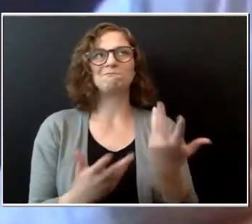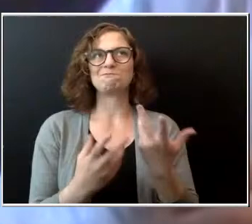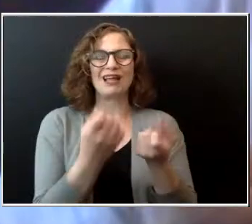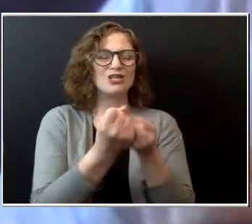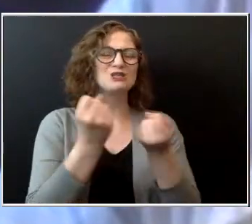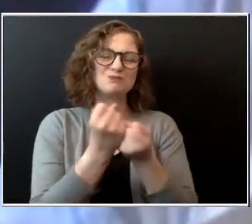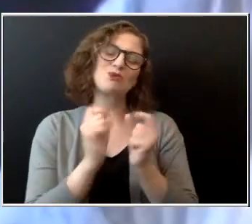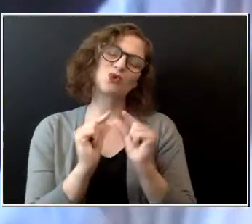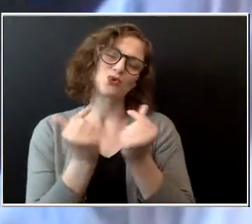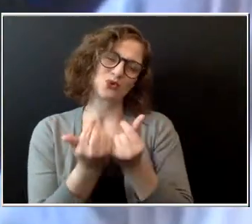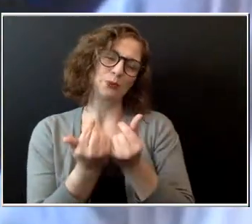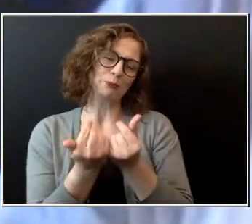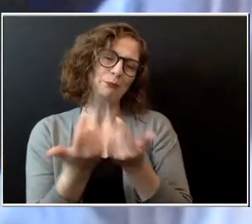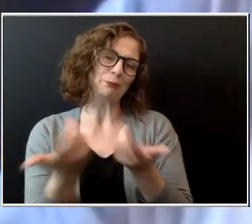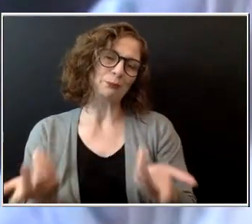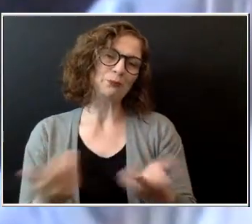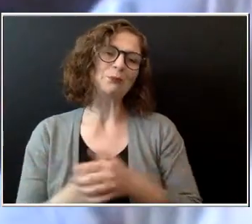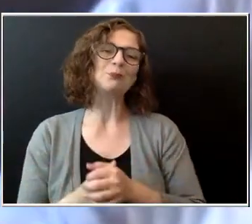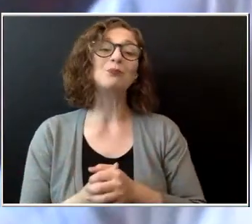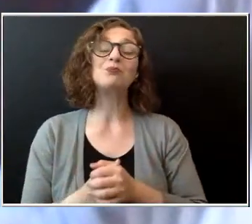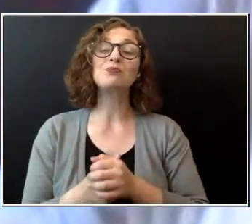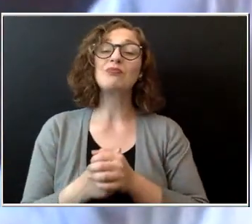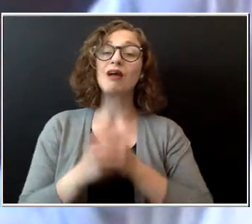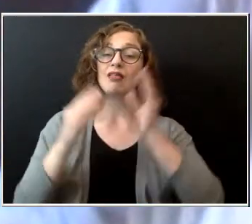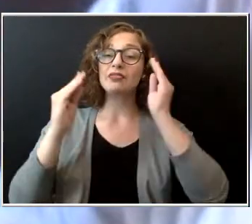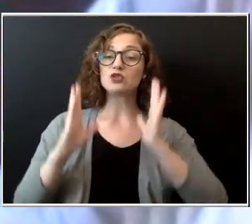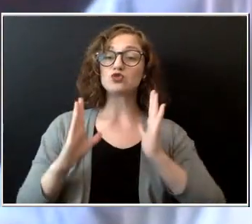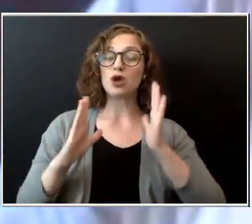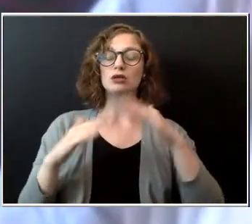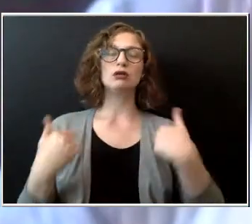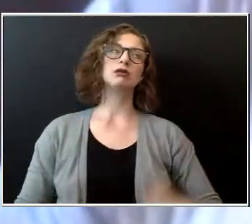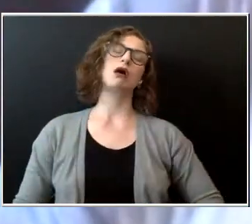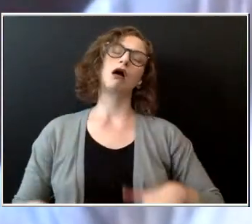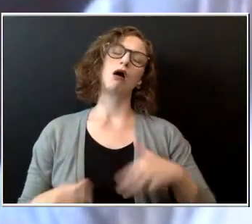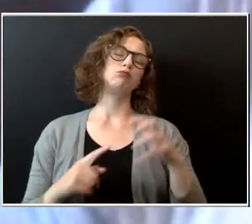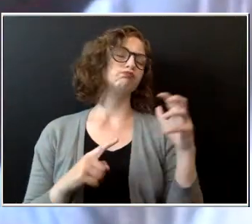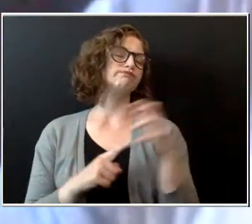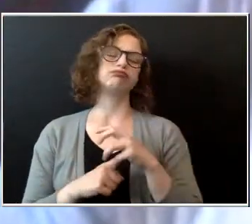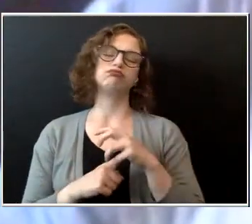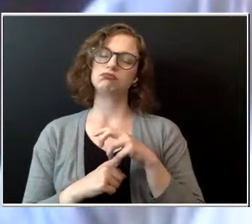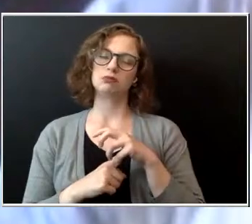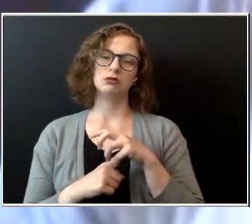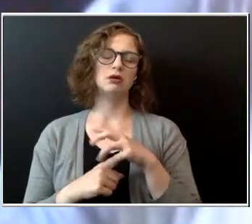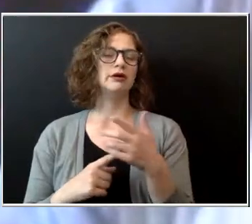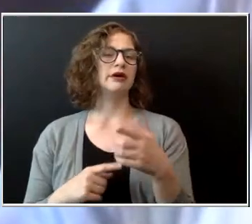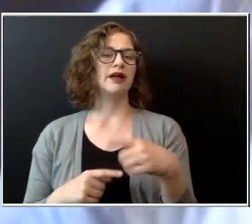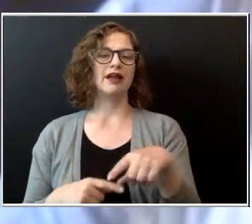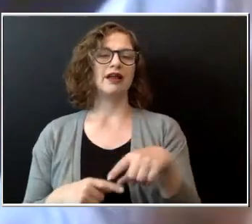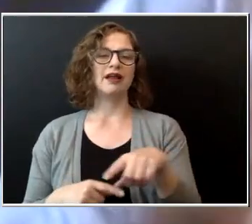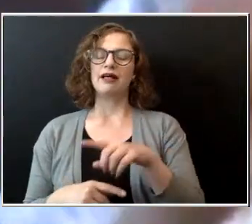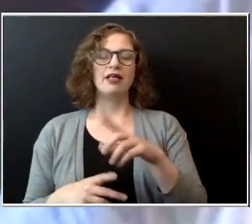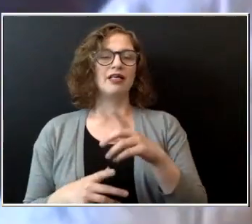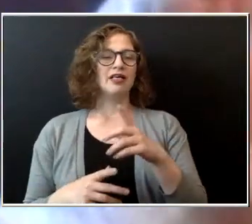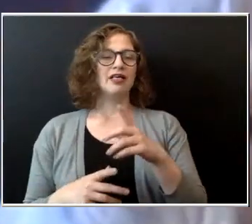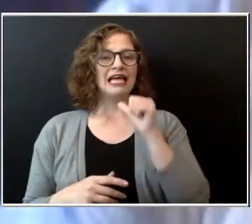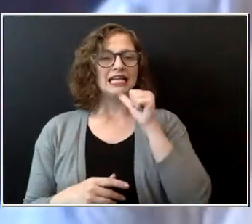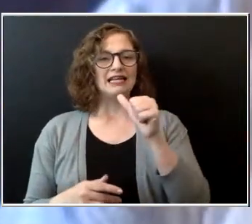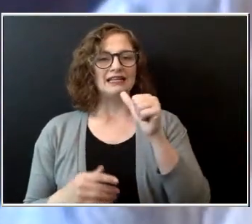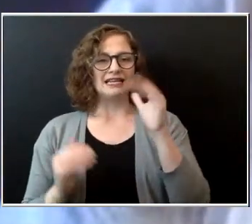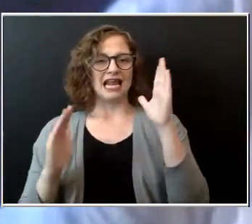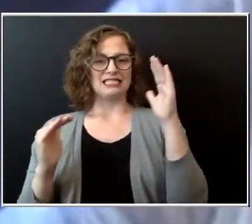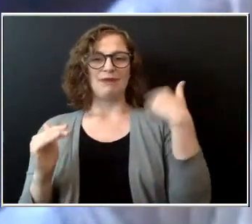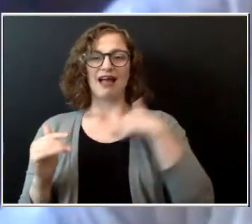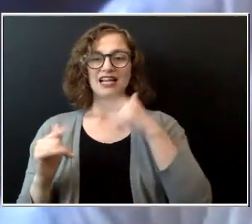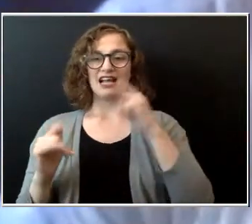support. And the instructors were amazing. They met us where we were, which so kind of dumbing down